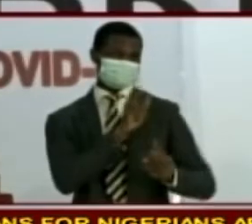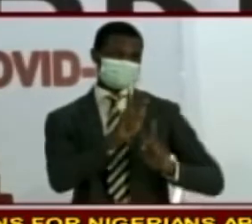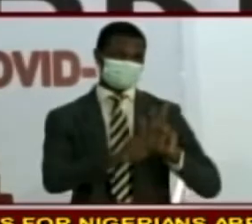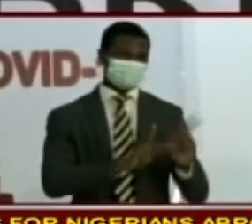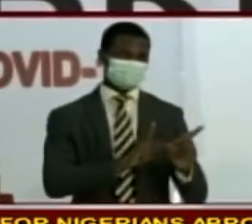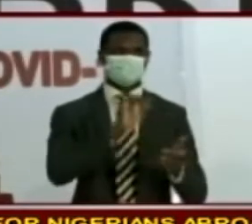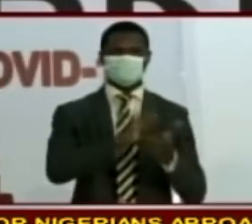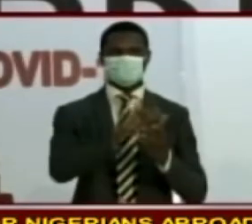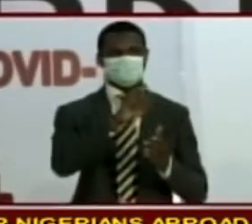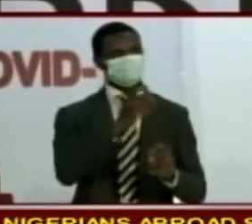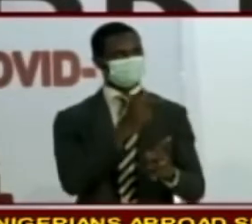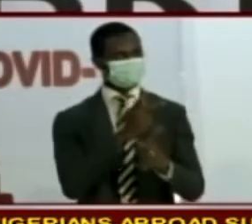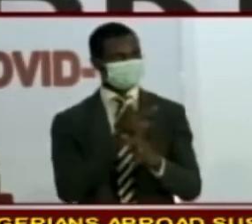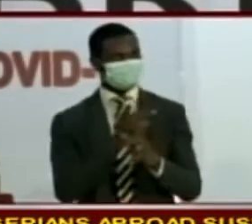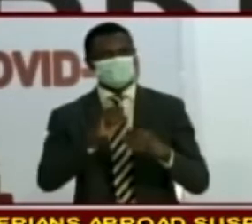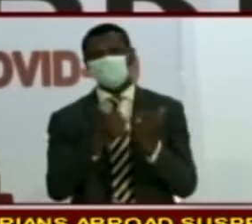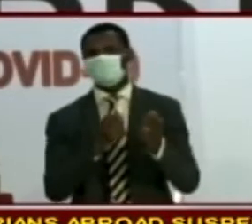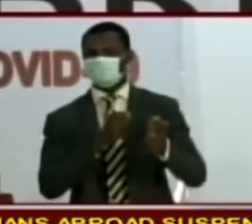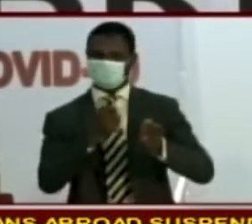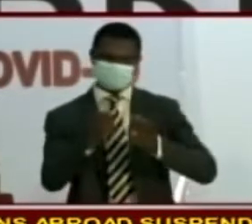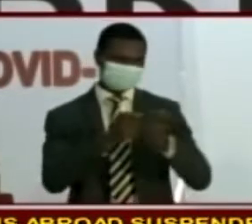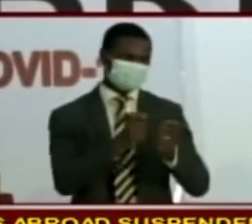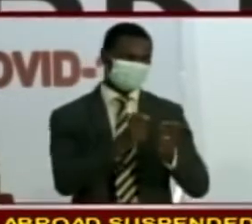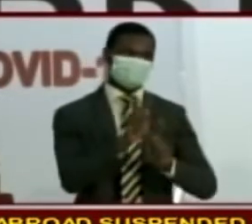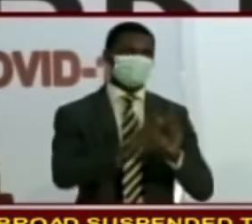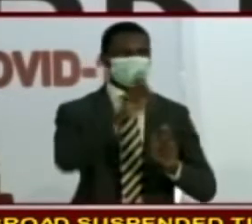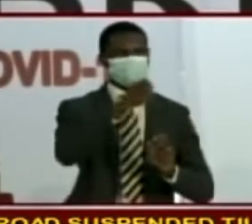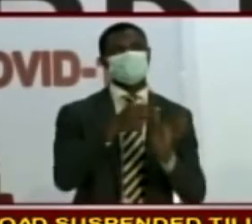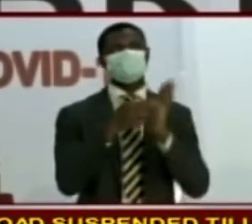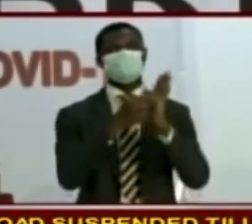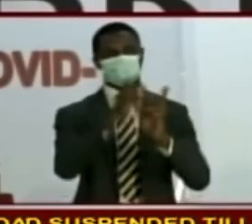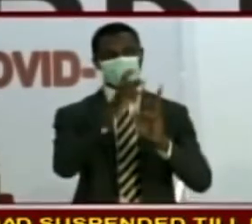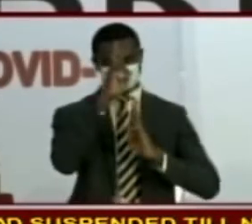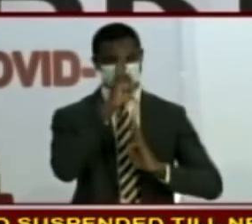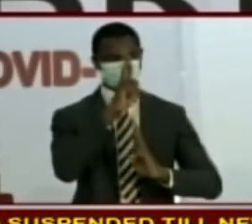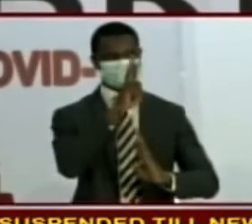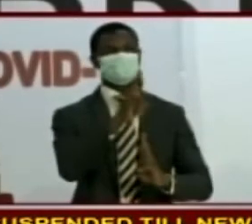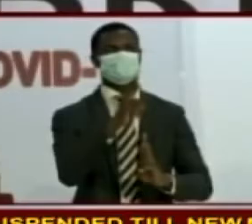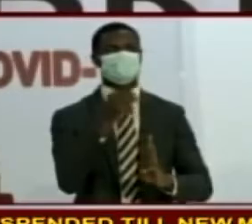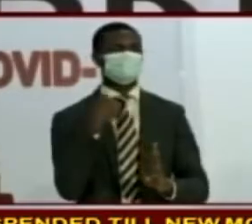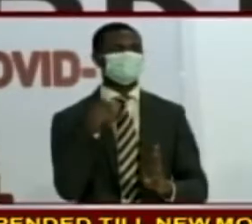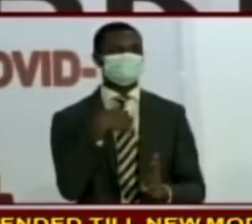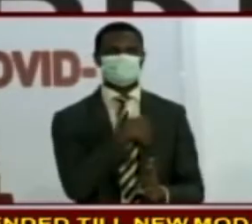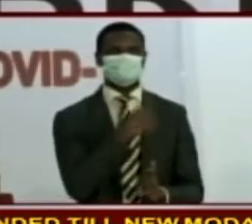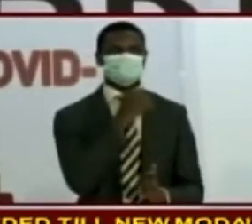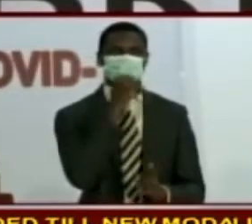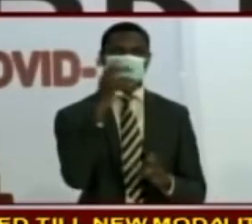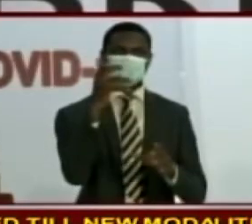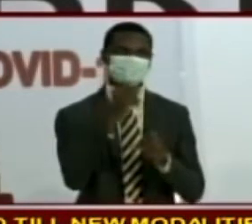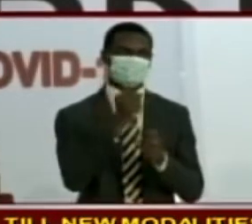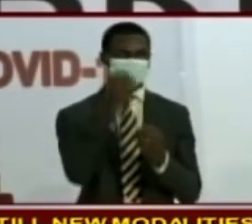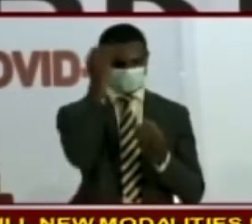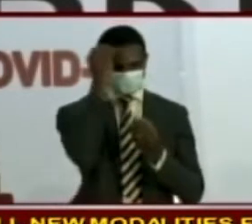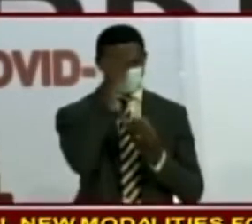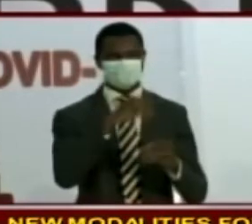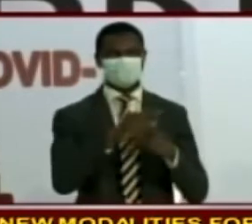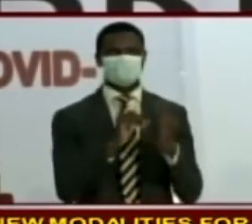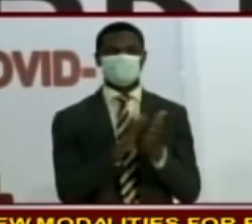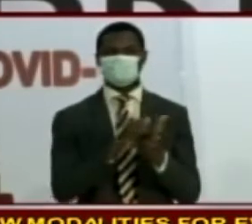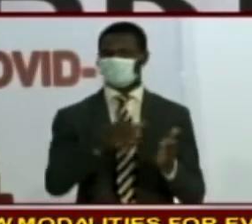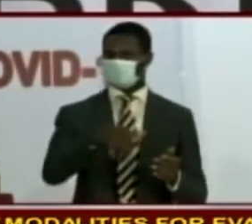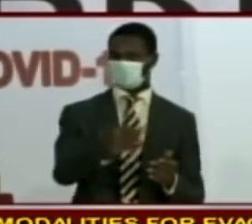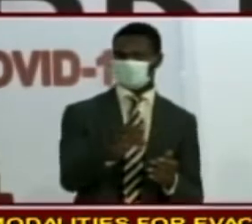in a humane and respectful manner. We haven't been approached yet, but we hope the person affected